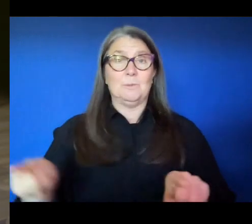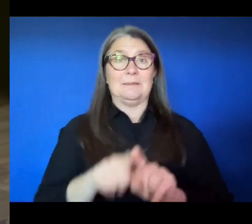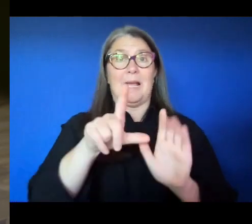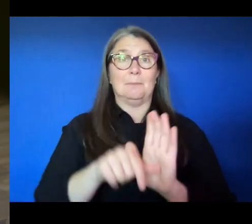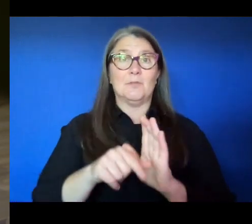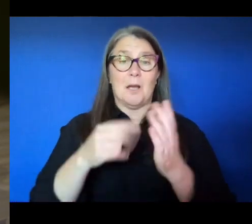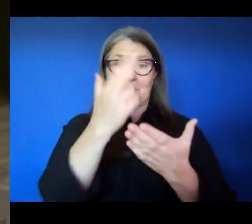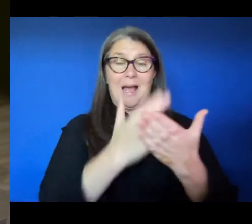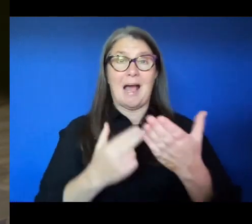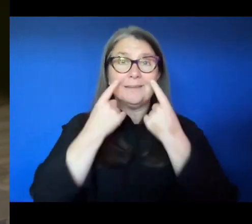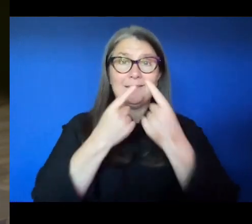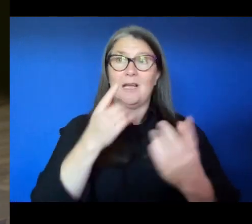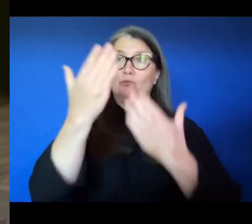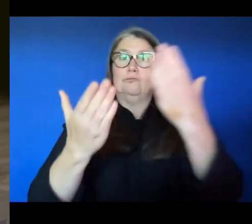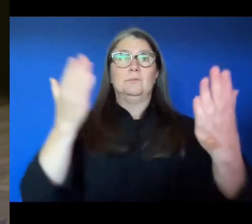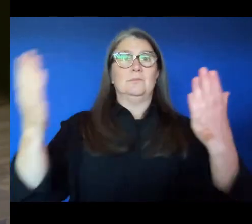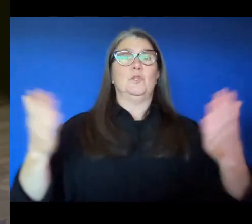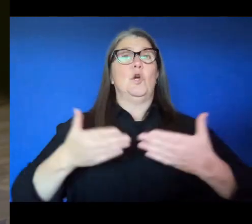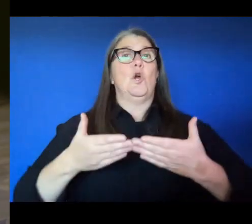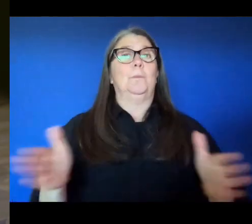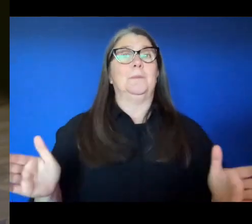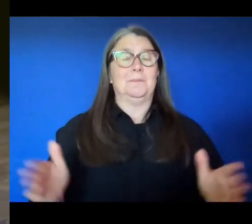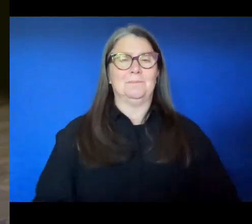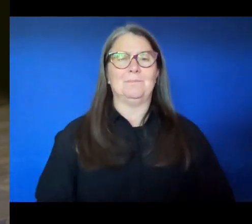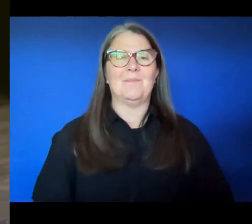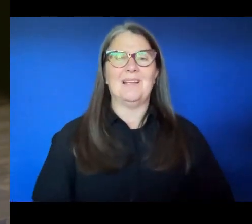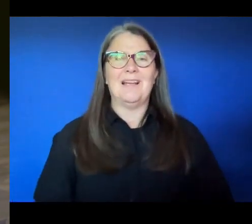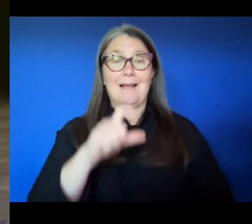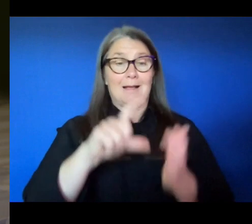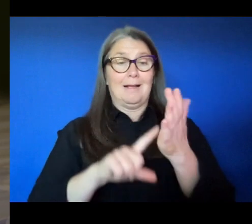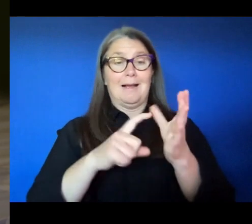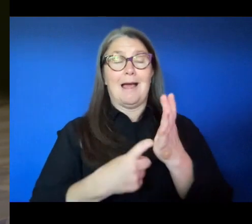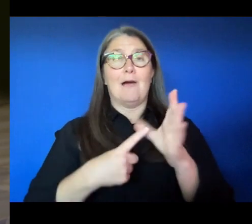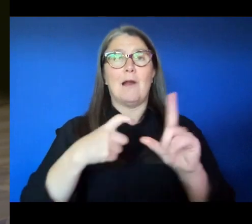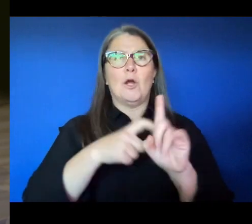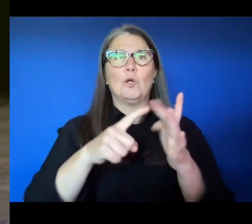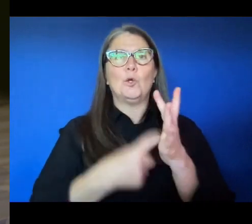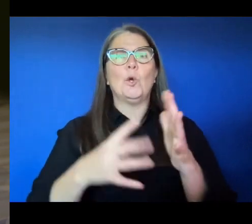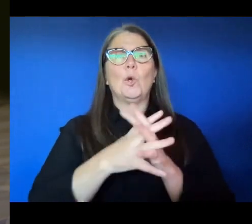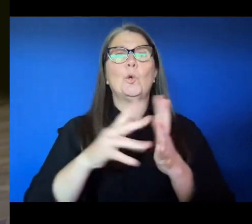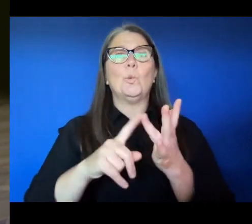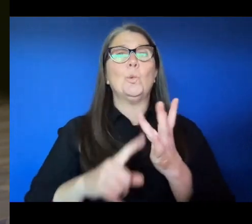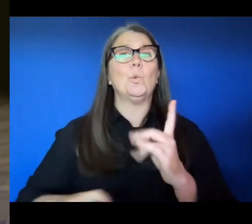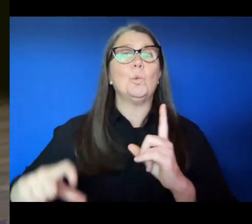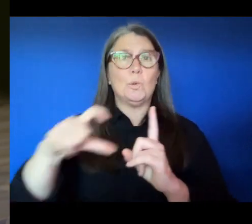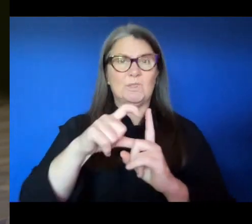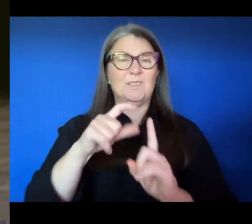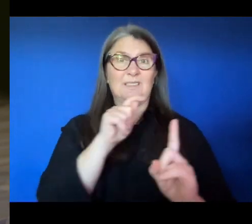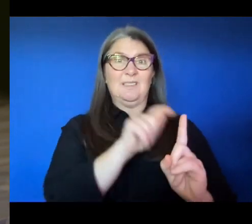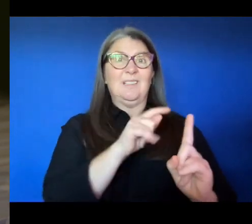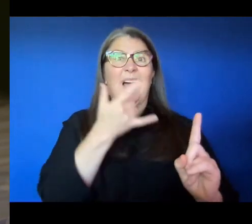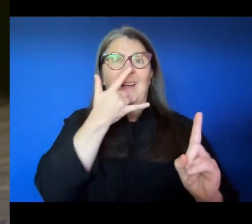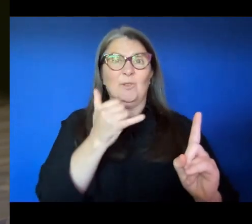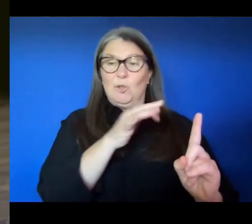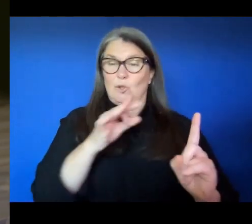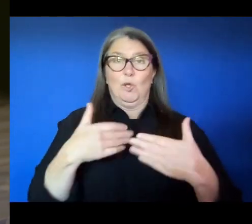dear colleague and friend, Cara Kirkwood, Head of First Nations Engagement here at the National Gallery. Cara, unfortunately, is unwell